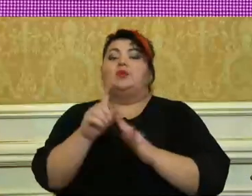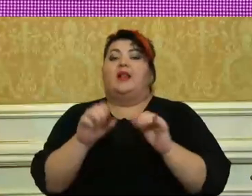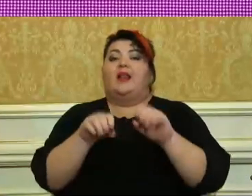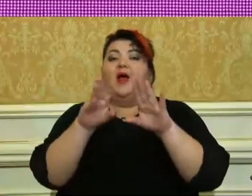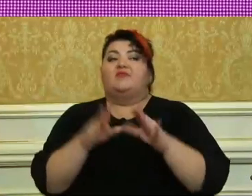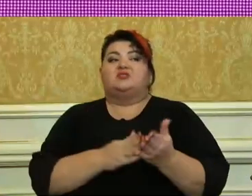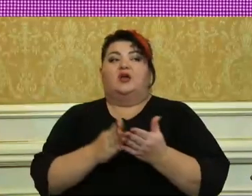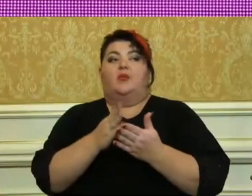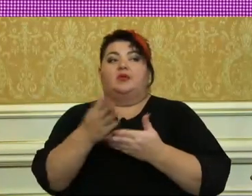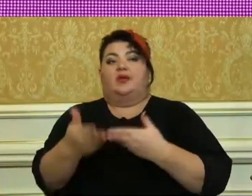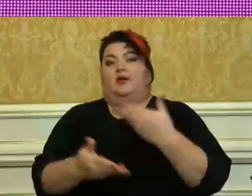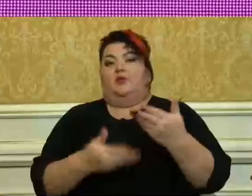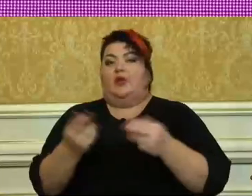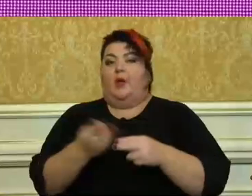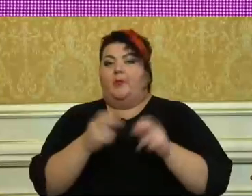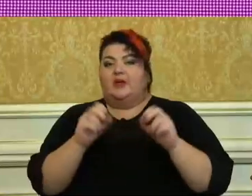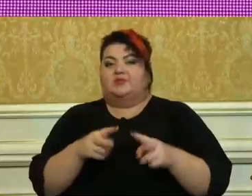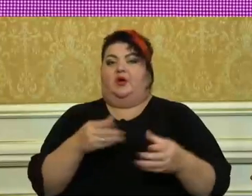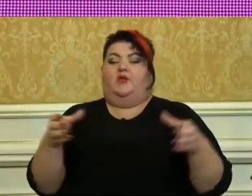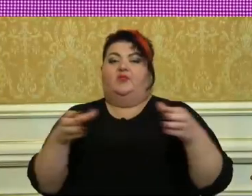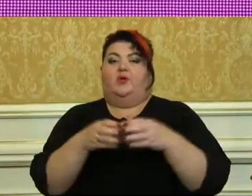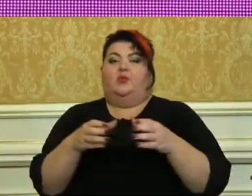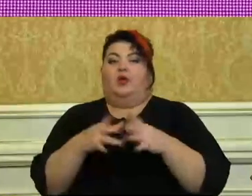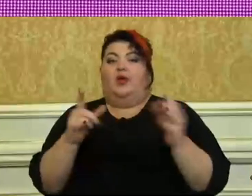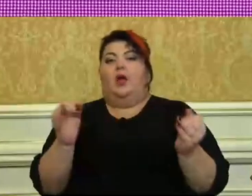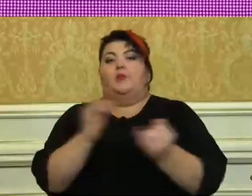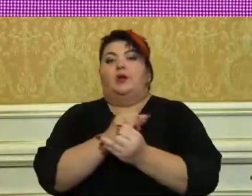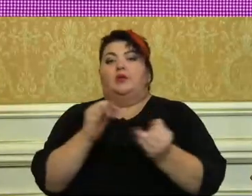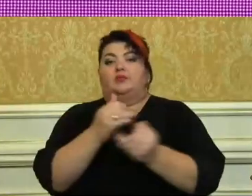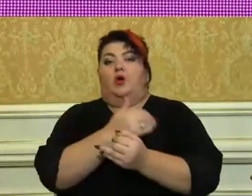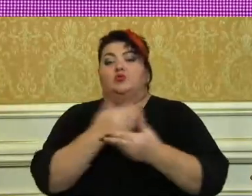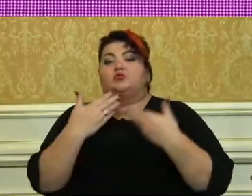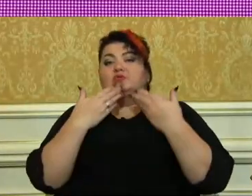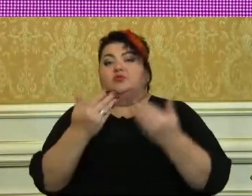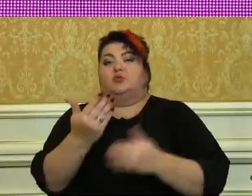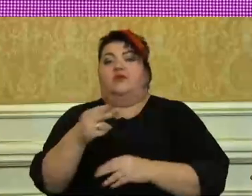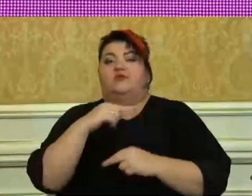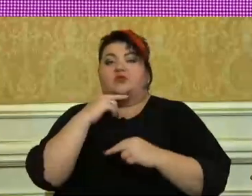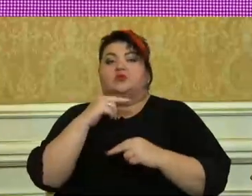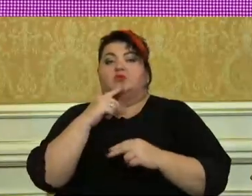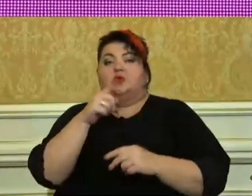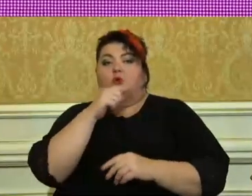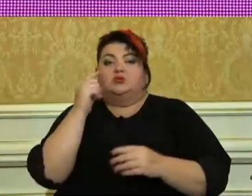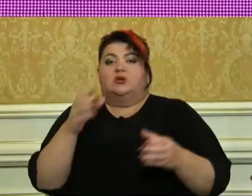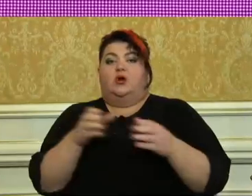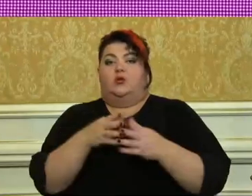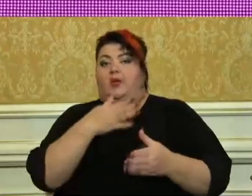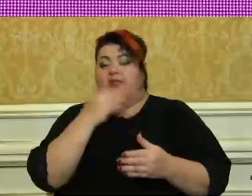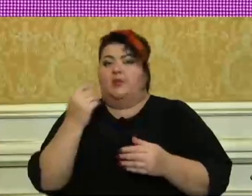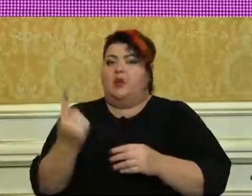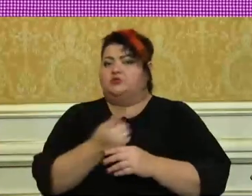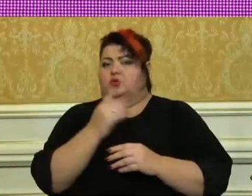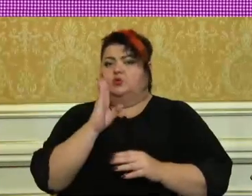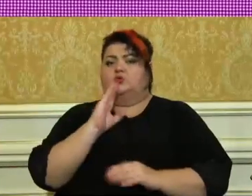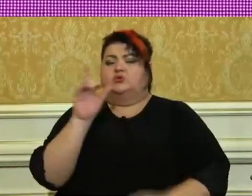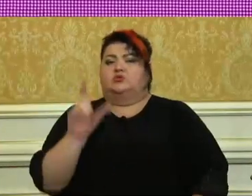the political block of questions and security issues. And as a negotiator in Minsk, I would like to attract your attention that in Russian group